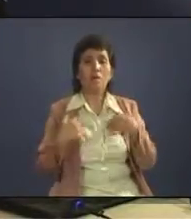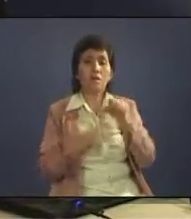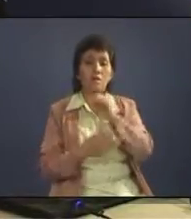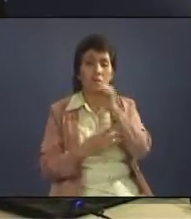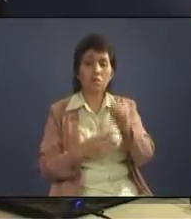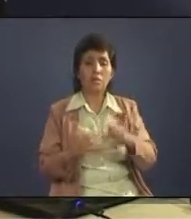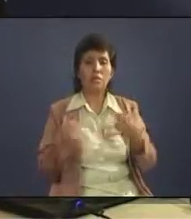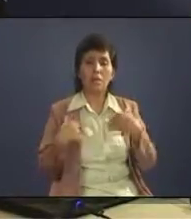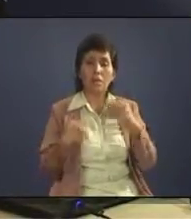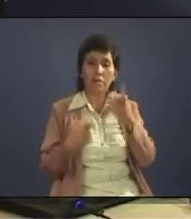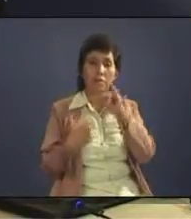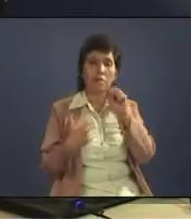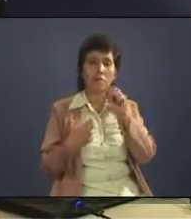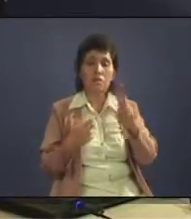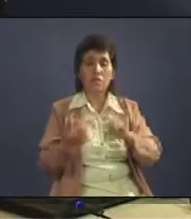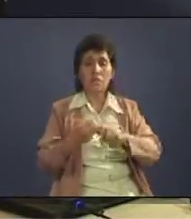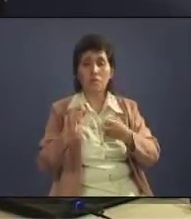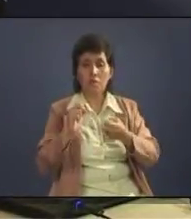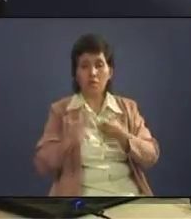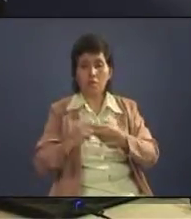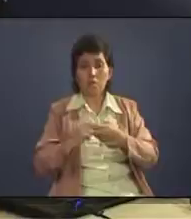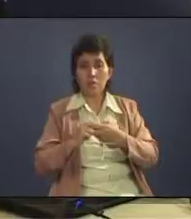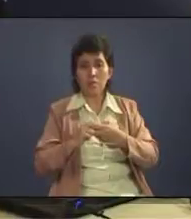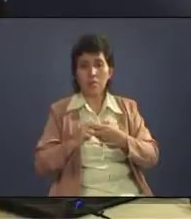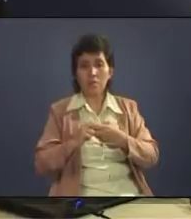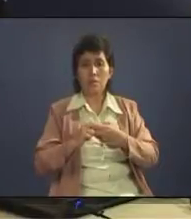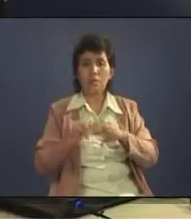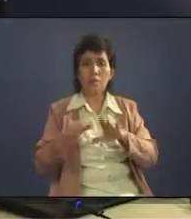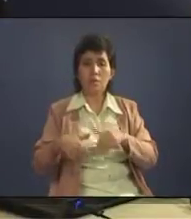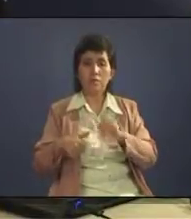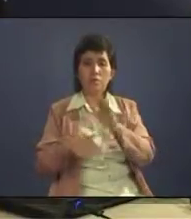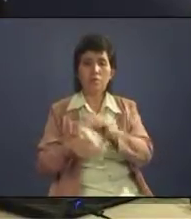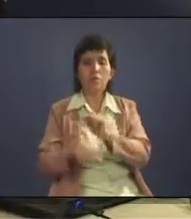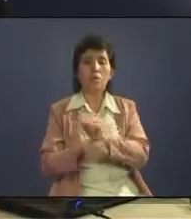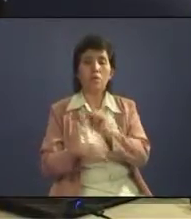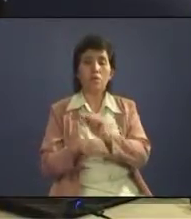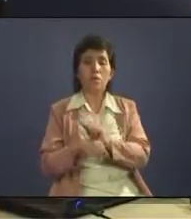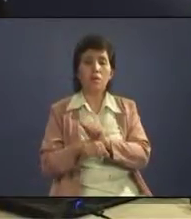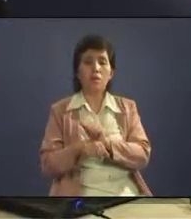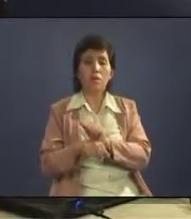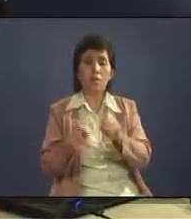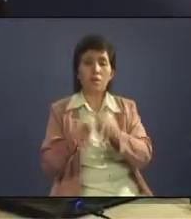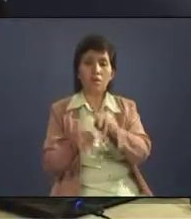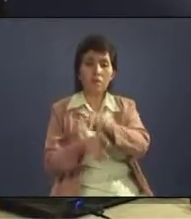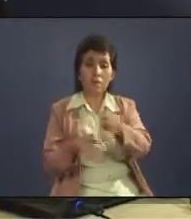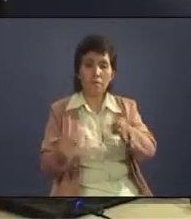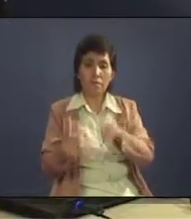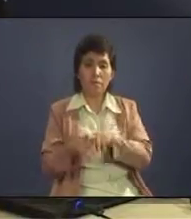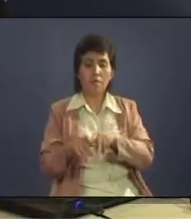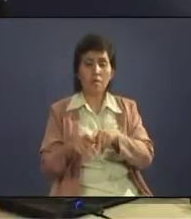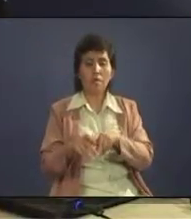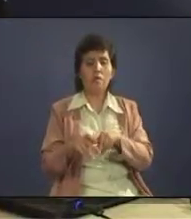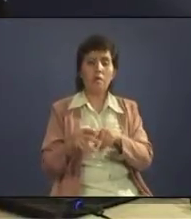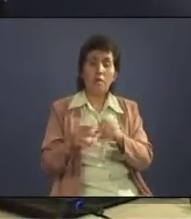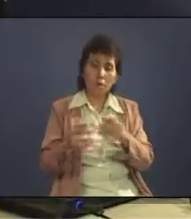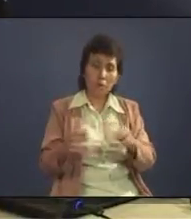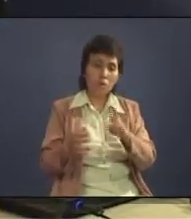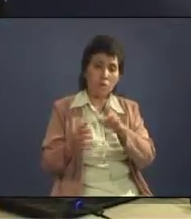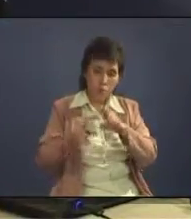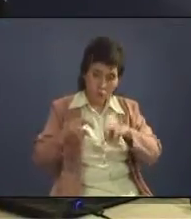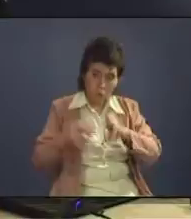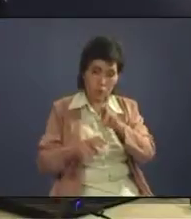you have issues, you have problems in the house, in the workplace, always refer back to your wife, always refer back to your